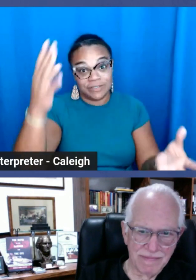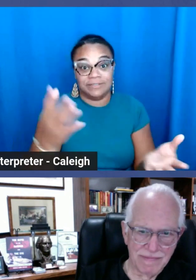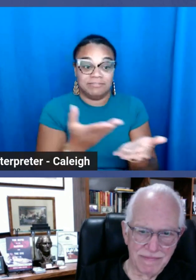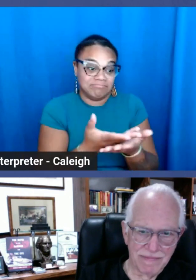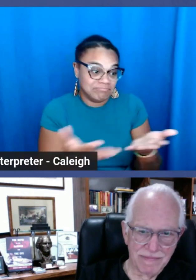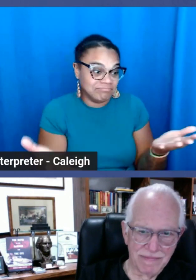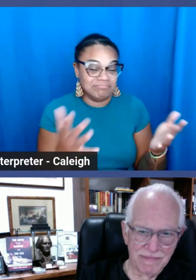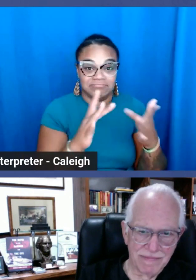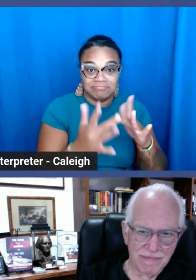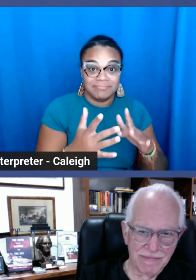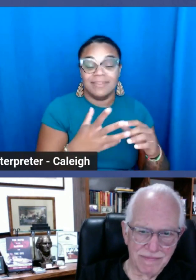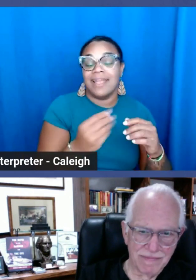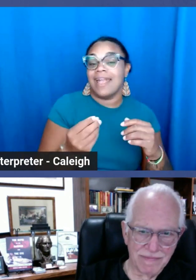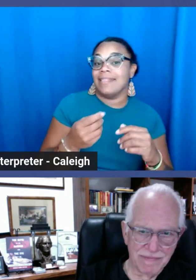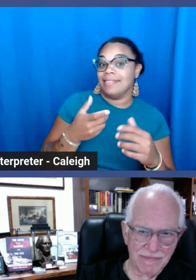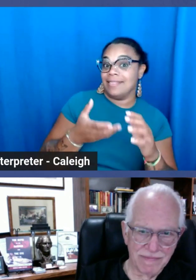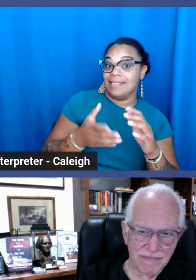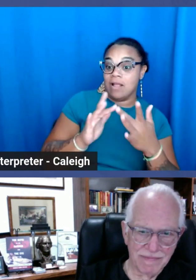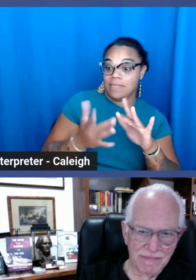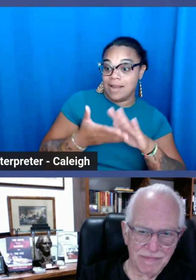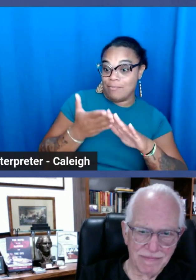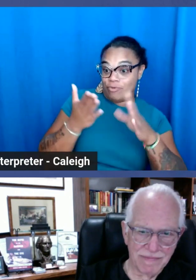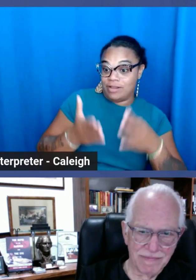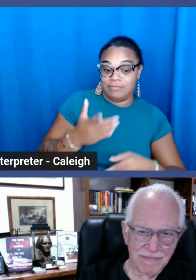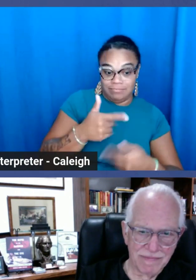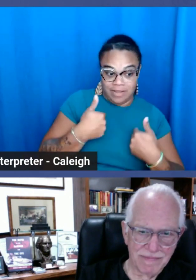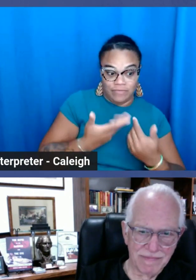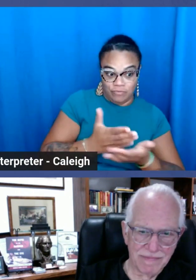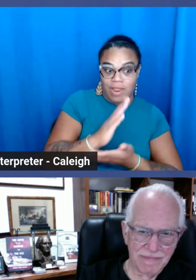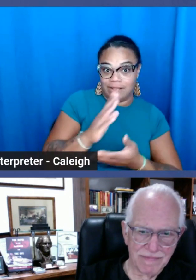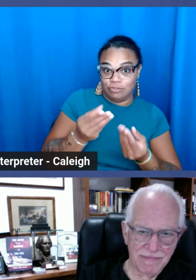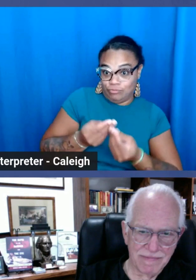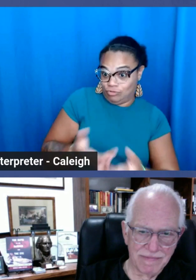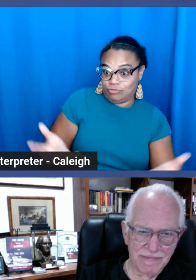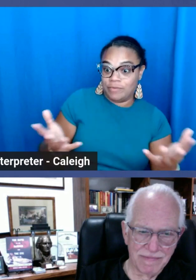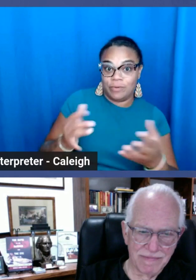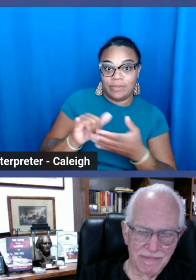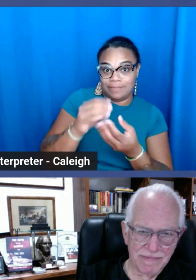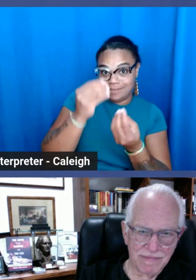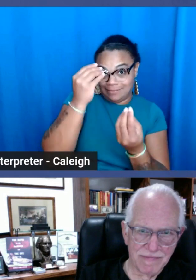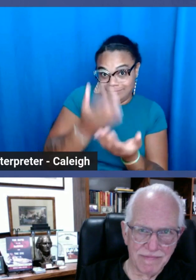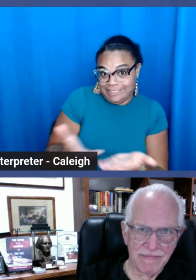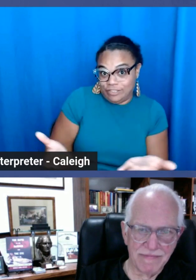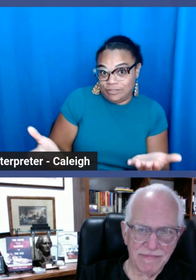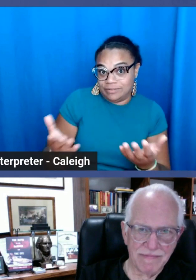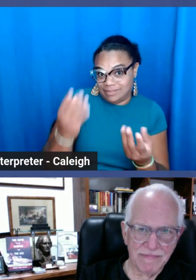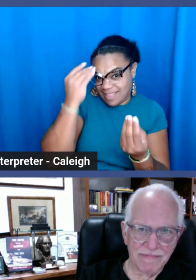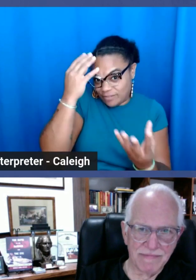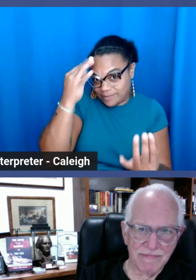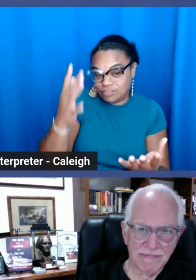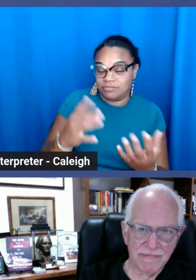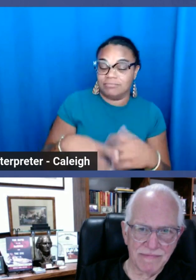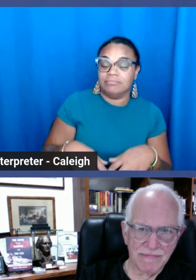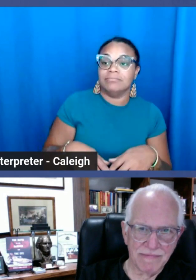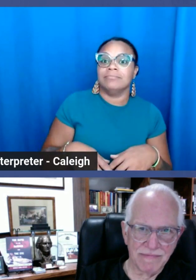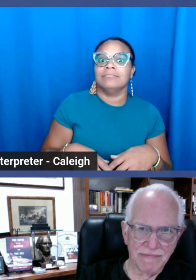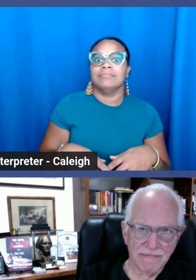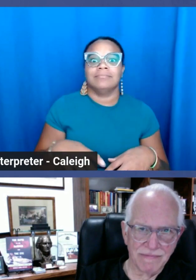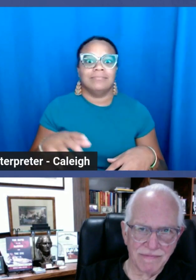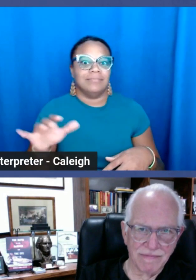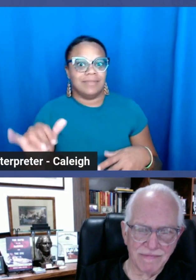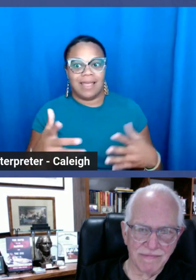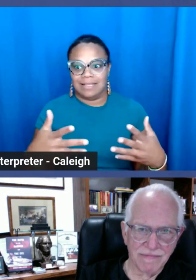website operators to distribute the materials, which are constitutionally protected, is being chilled by this kind of forced